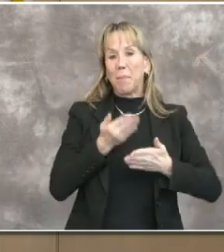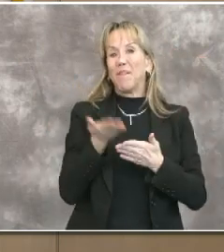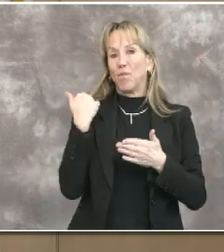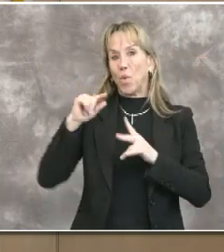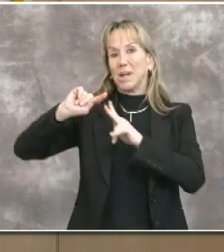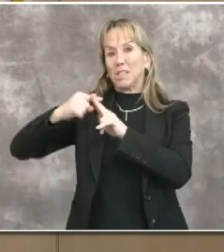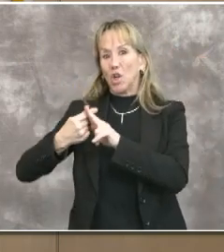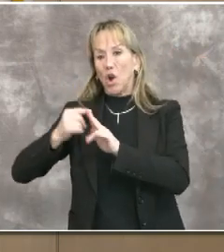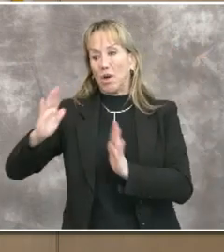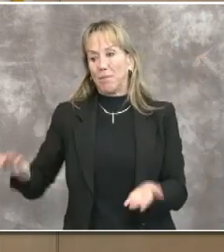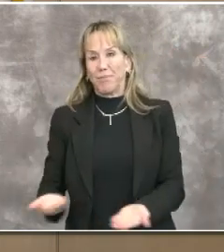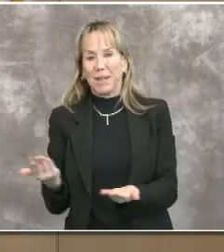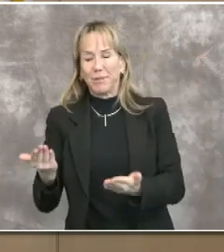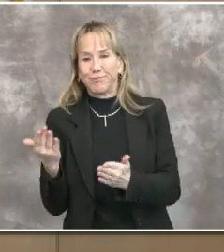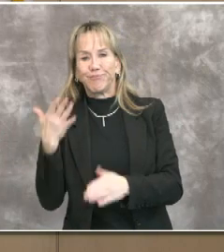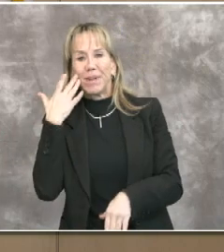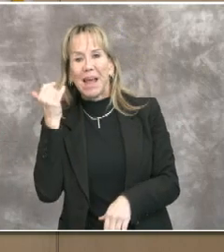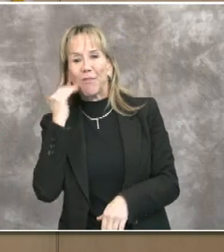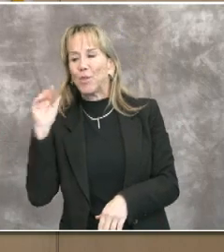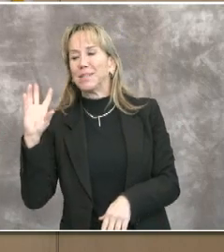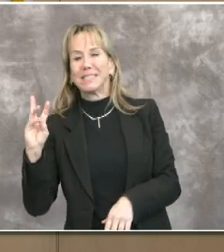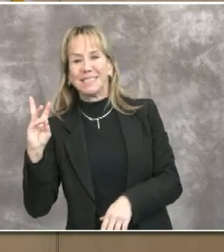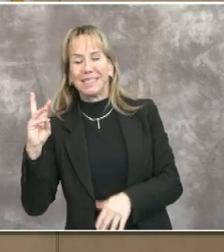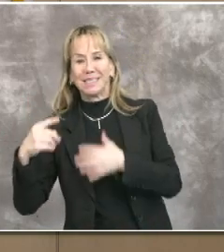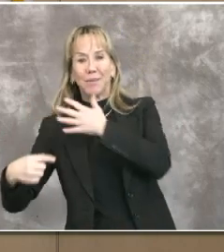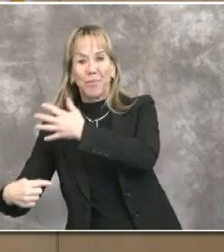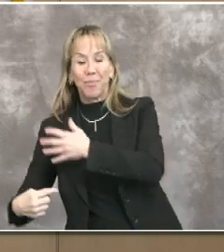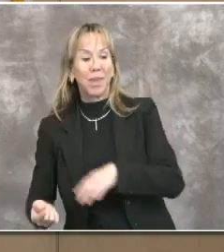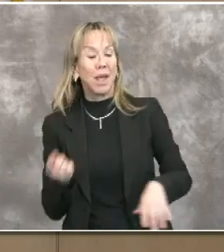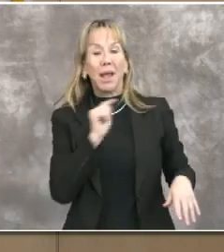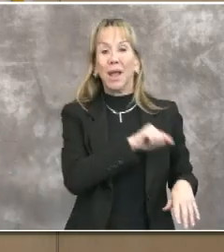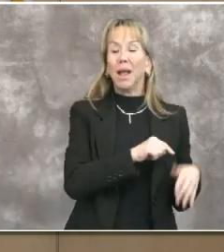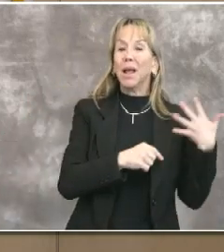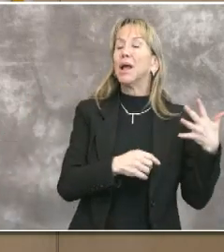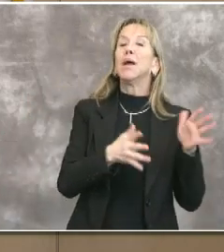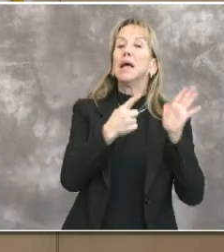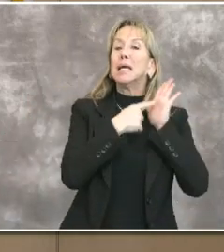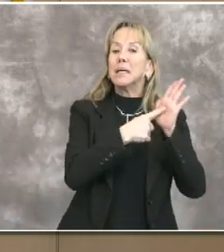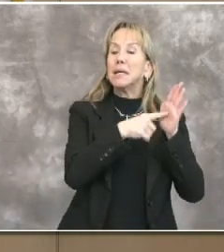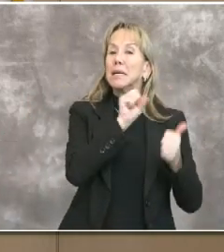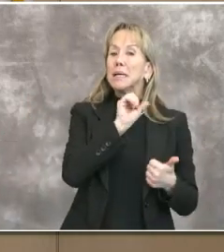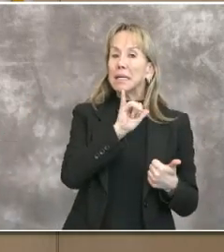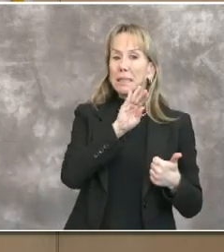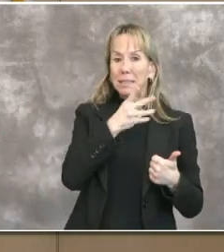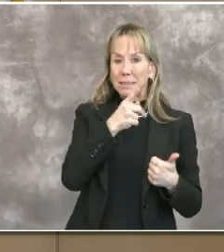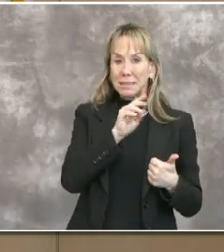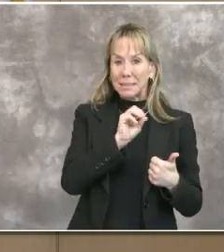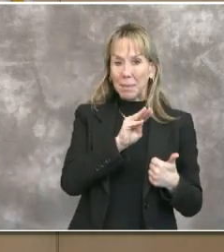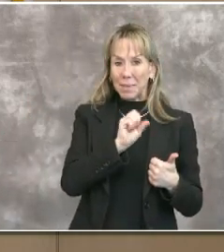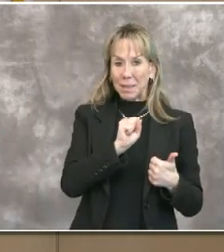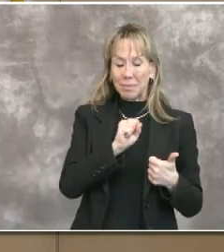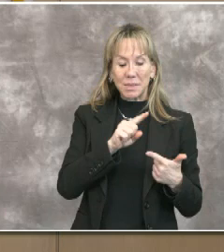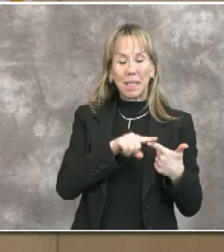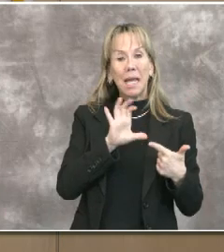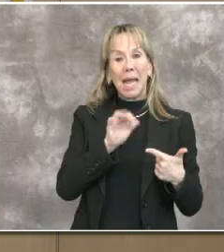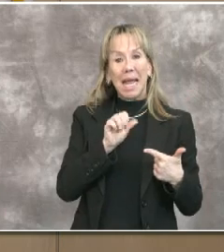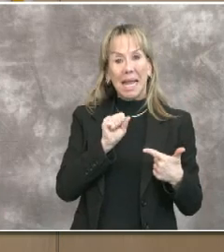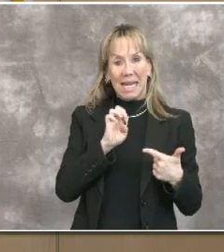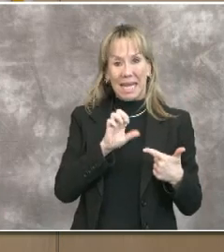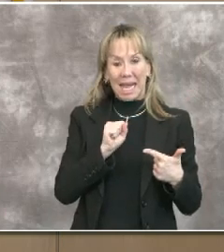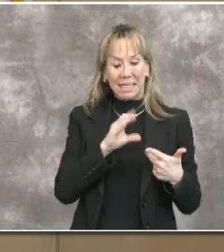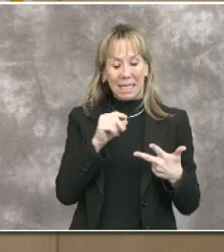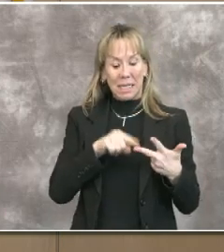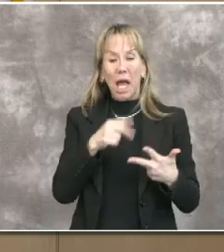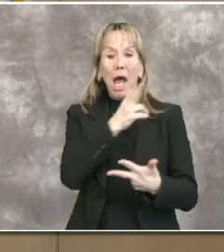These criteria are in the areas of symptoms, cases, and hospitals, and I would like to share 2 of those metrics with you